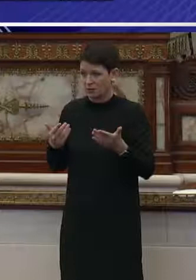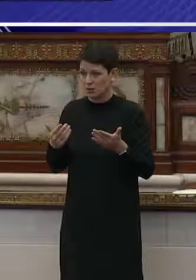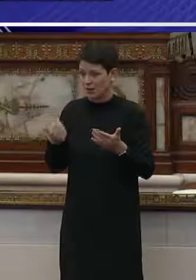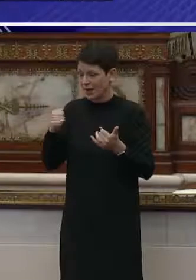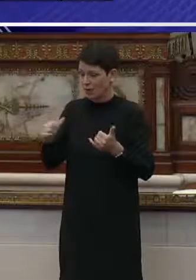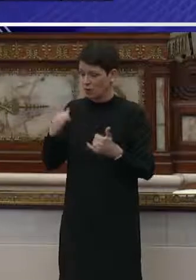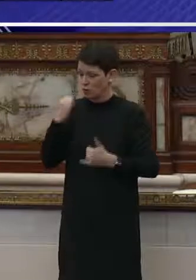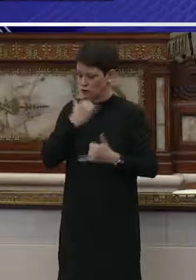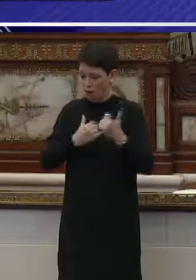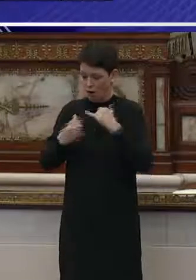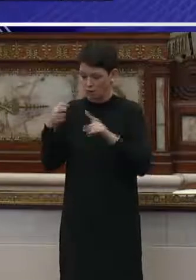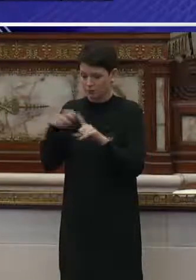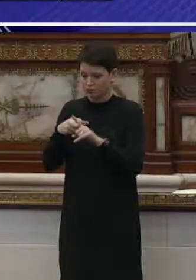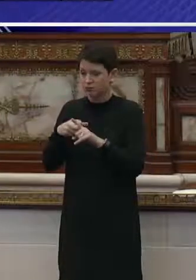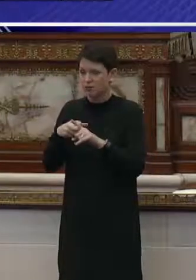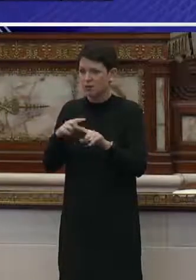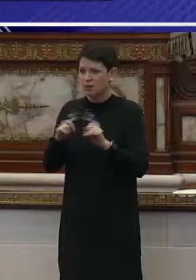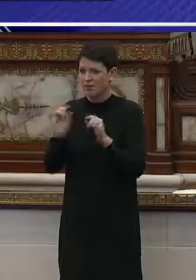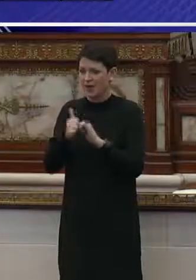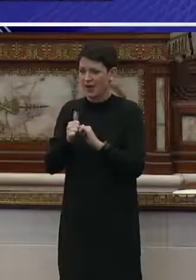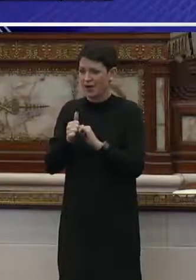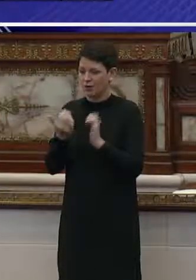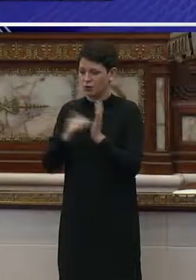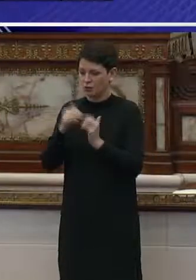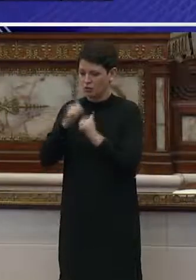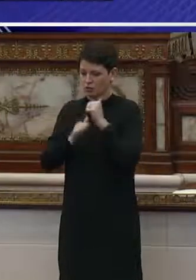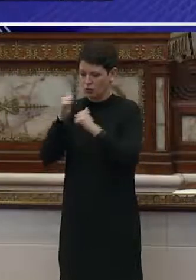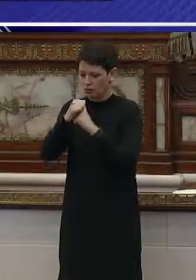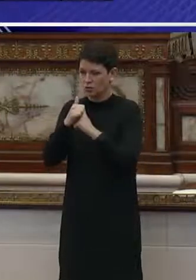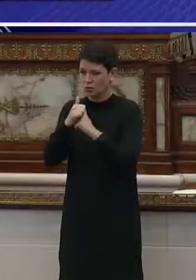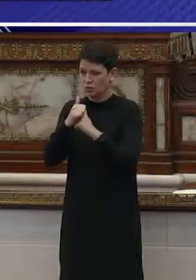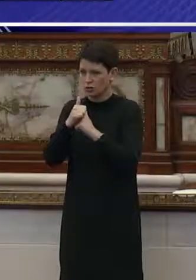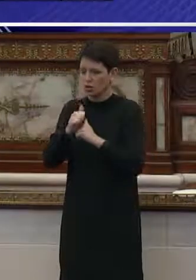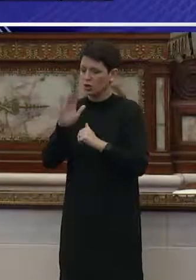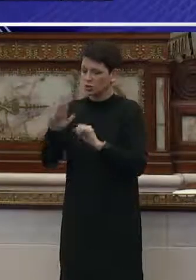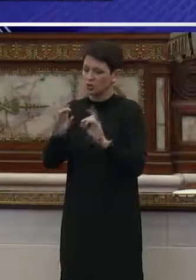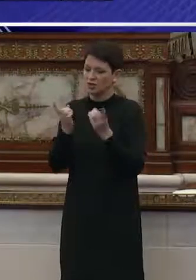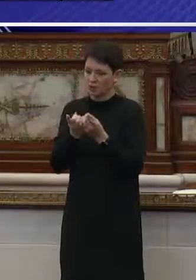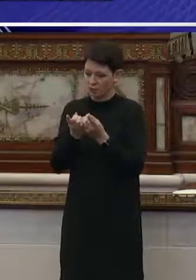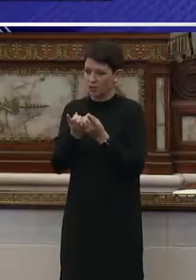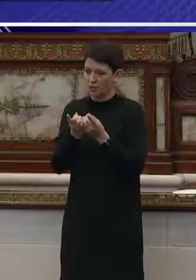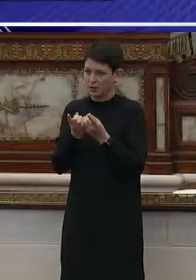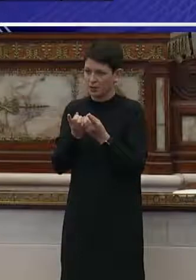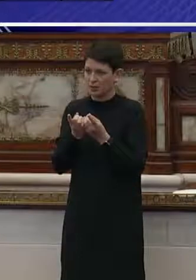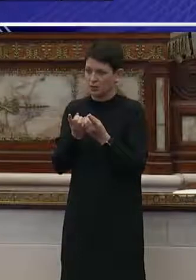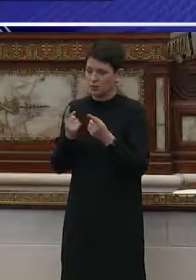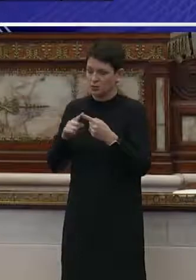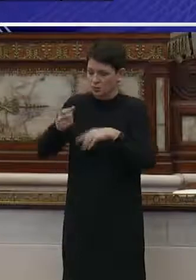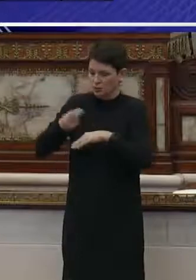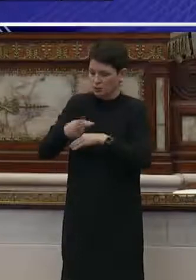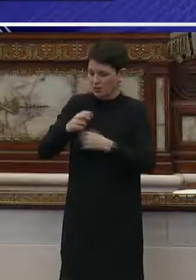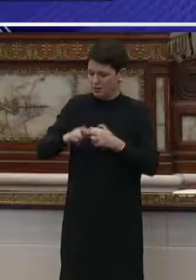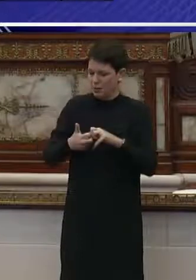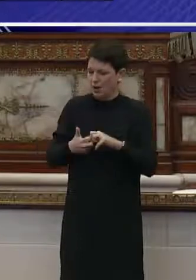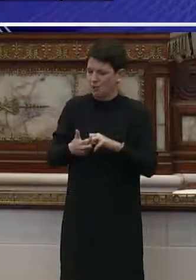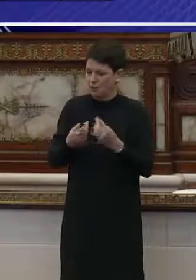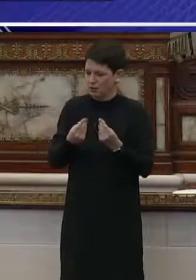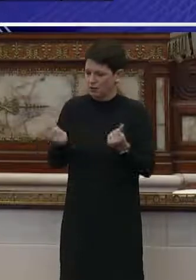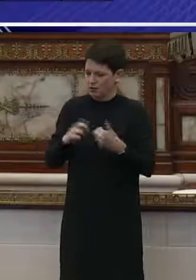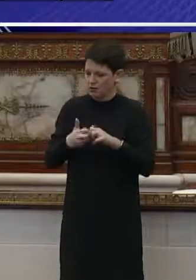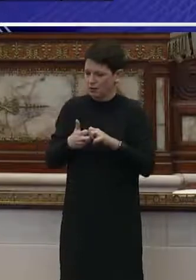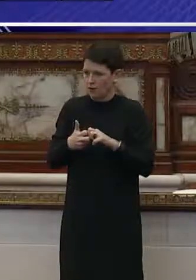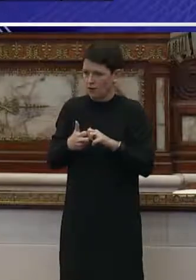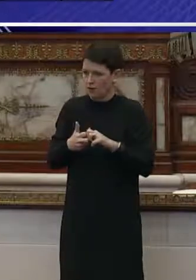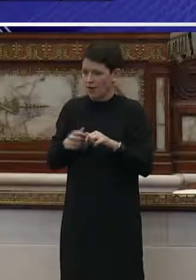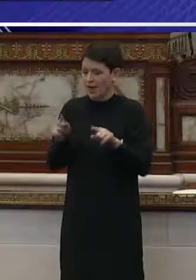any wrongdoing, the question is, how do you restructure your department to overcome this problem? As